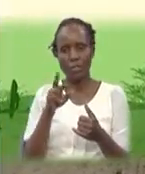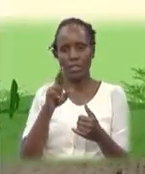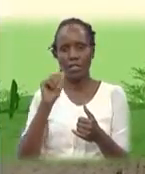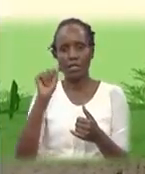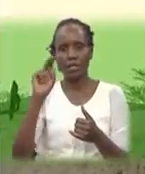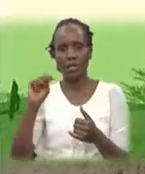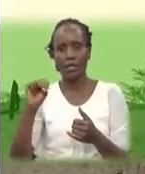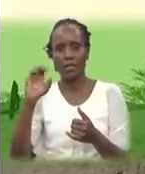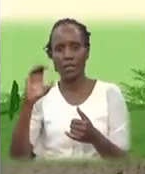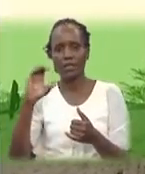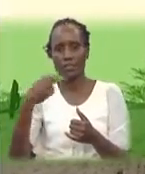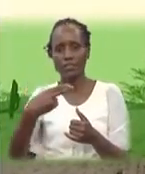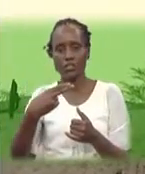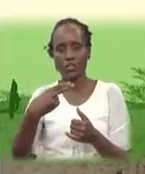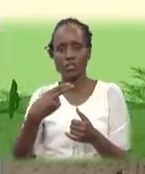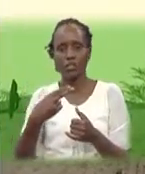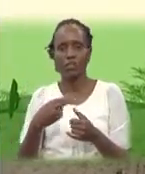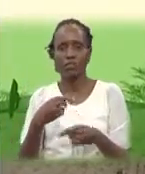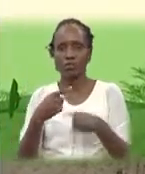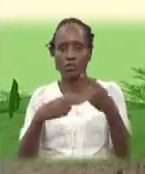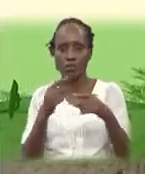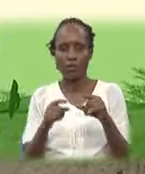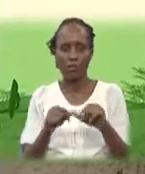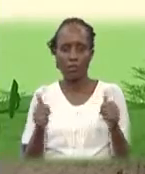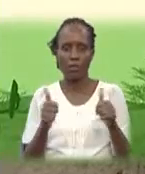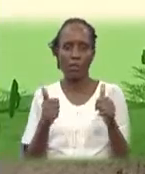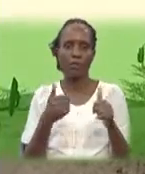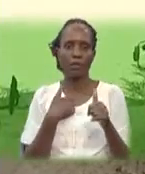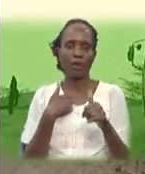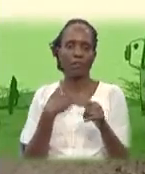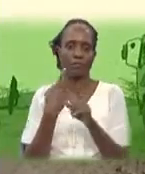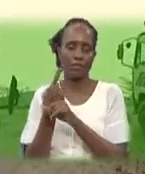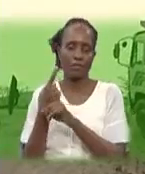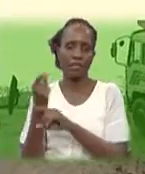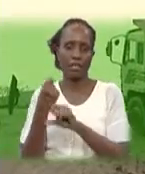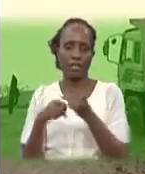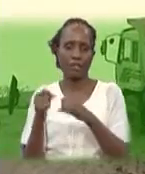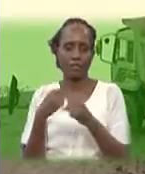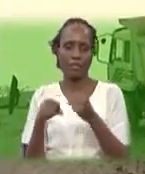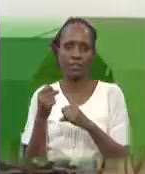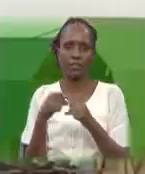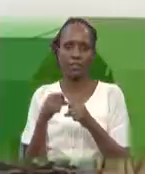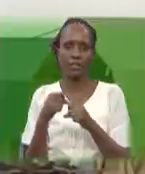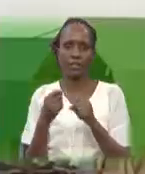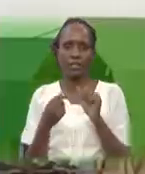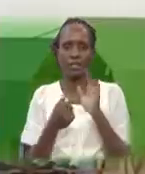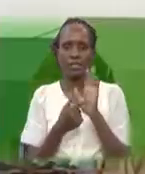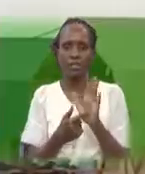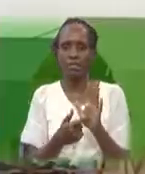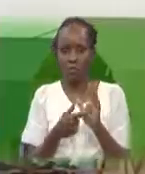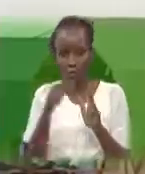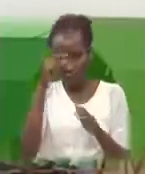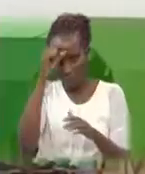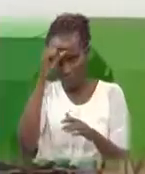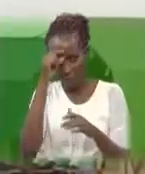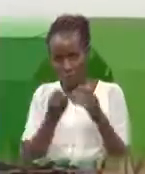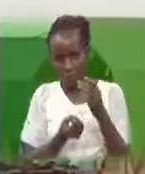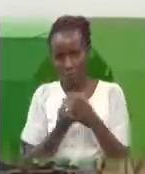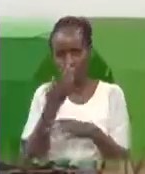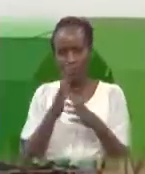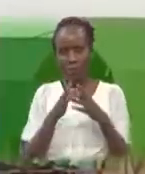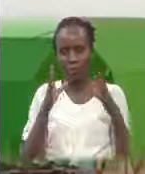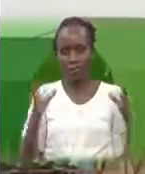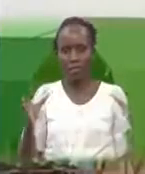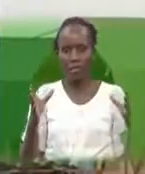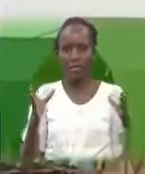develop the ranch at a fast pace, a number of concurrent activities are being undertaken. The government will put up